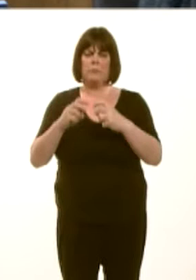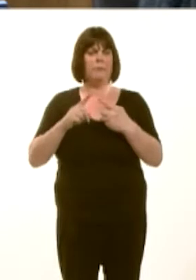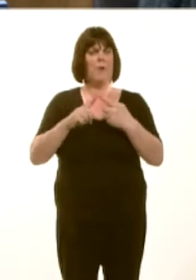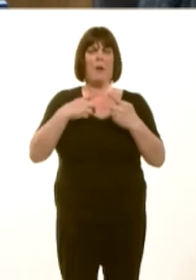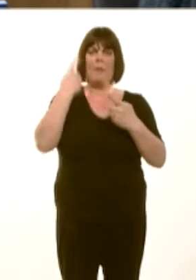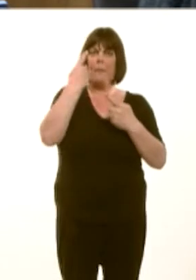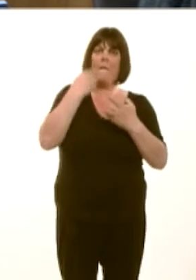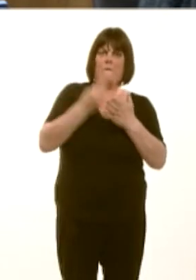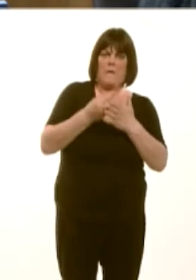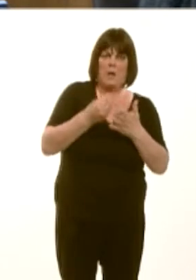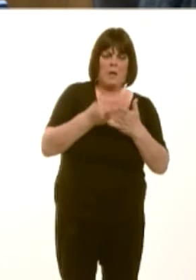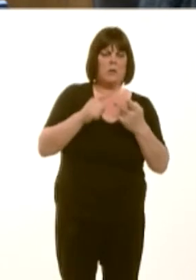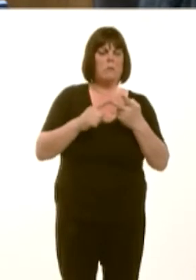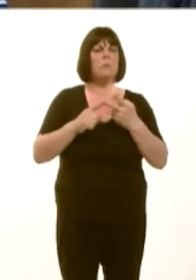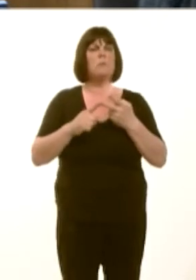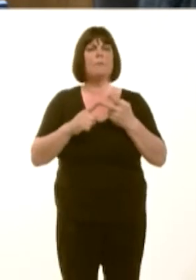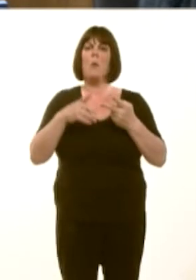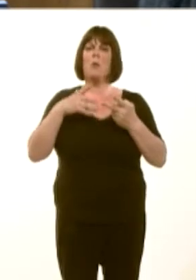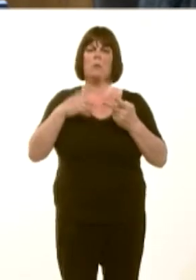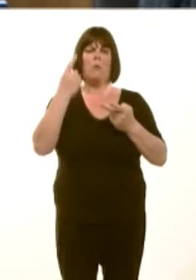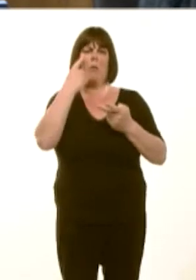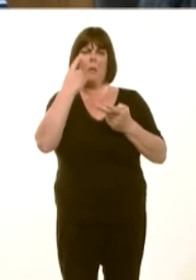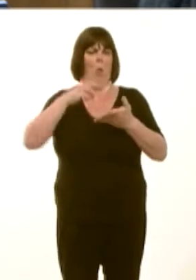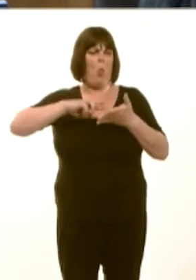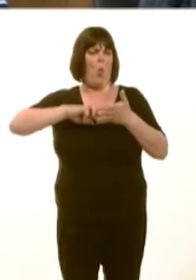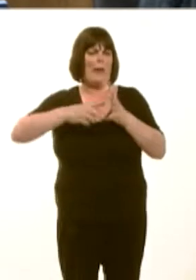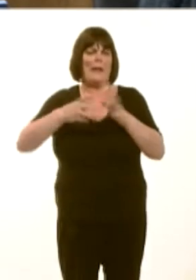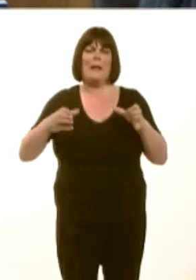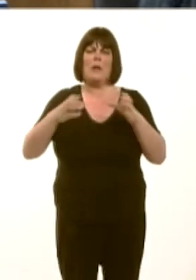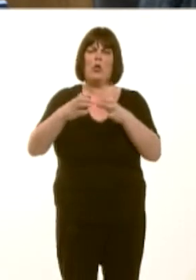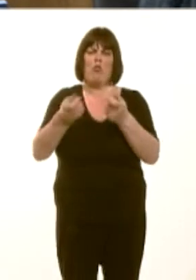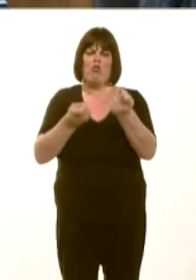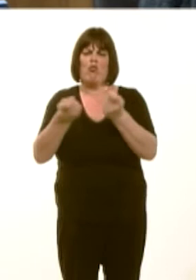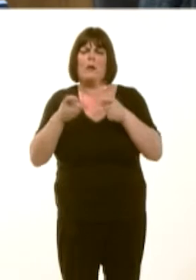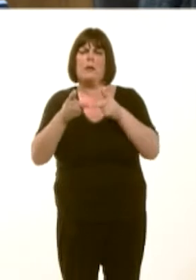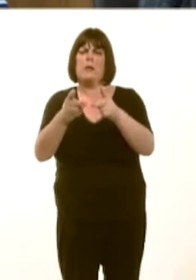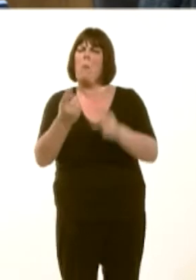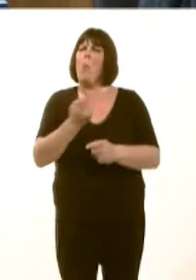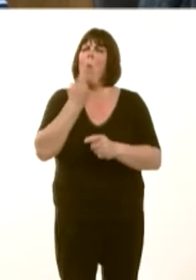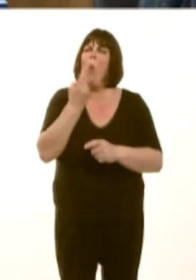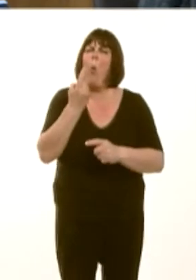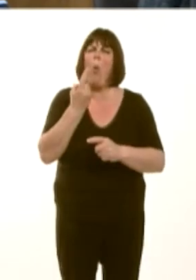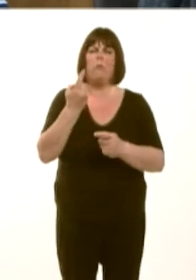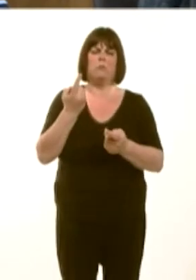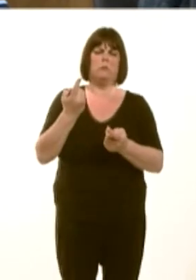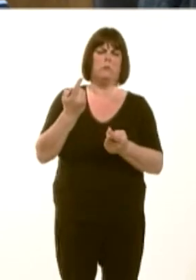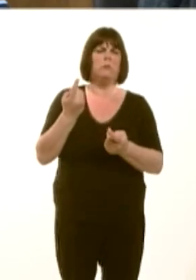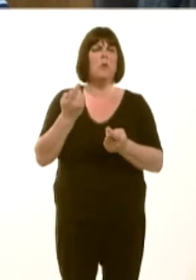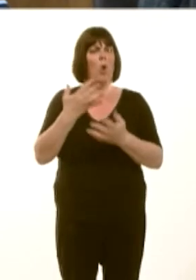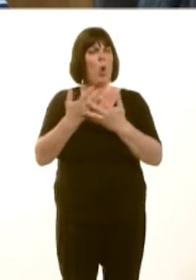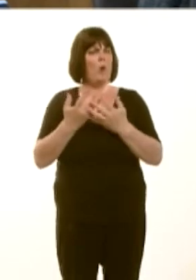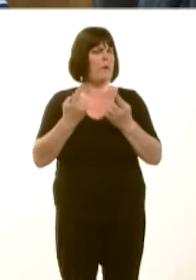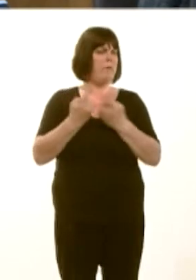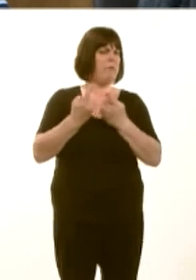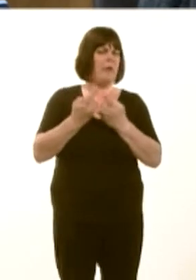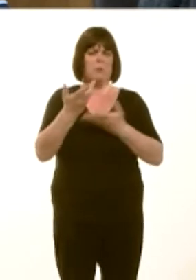and secondly, as regards the nature of the organisation that will run the system itself. And so a number of things are being considered at present, and